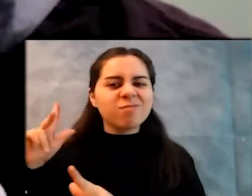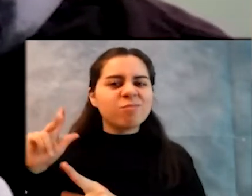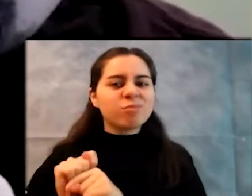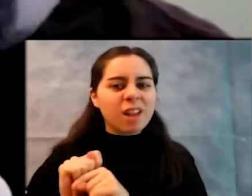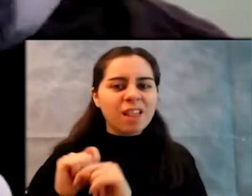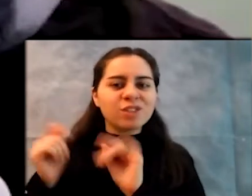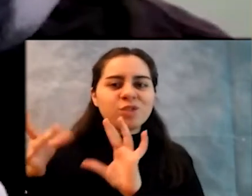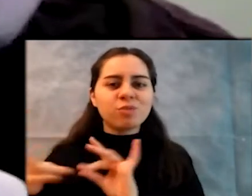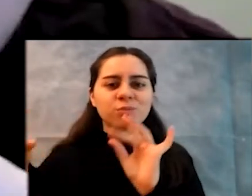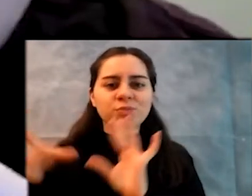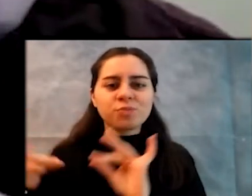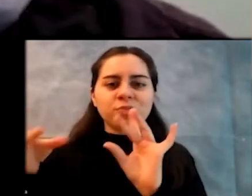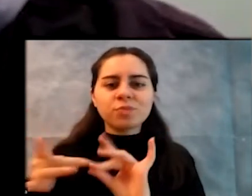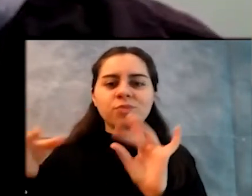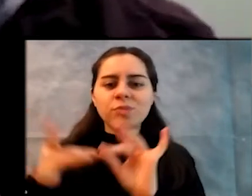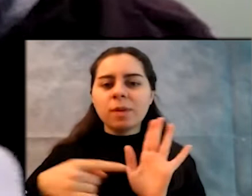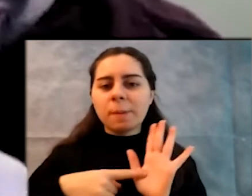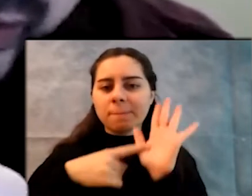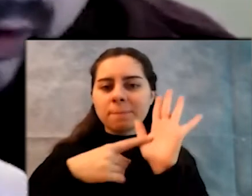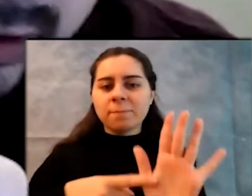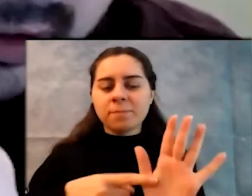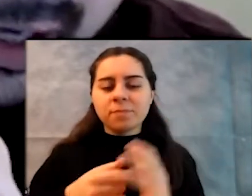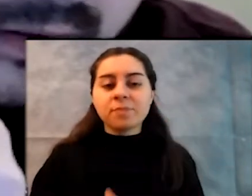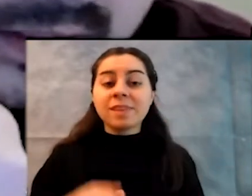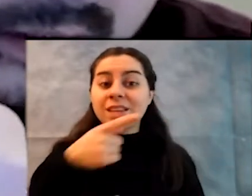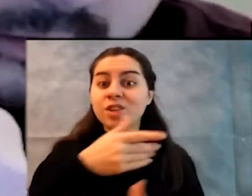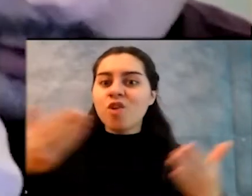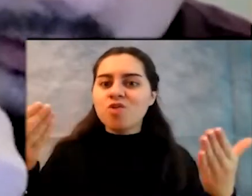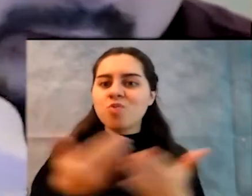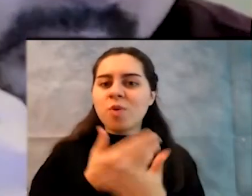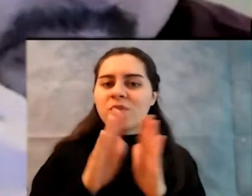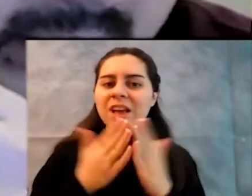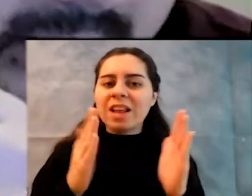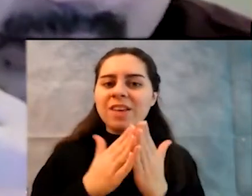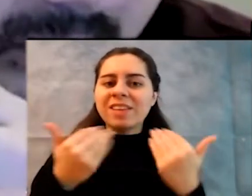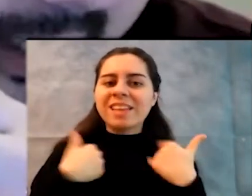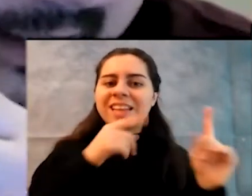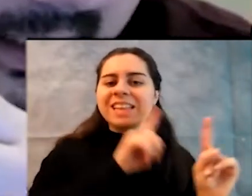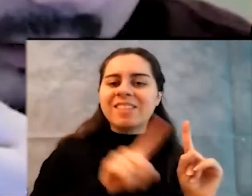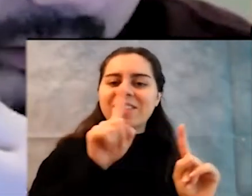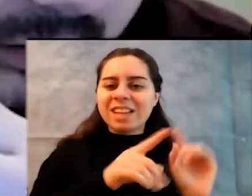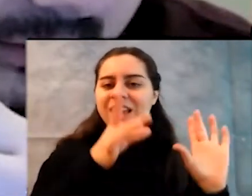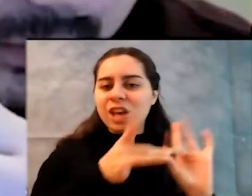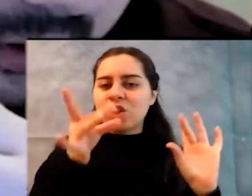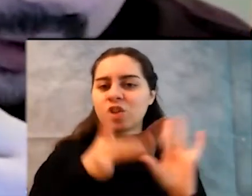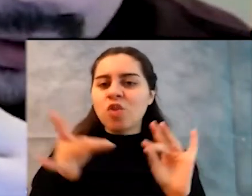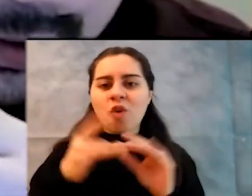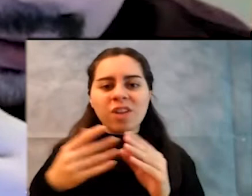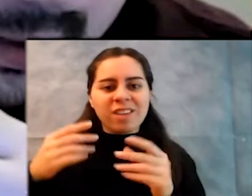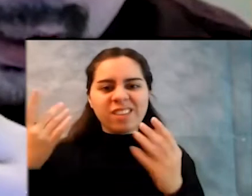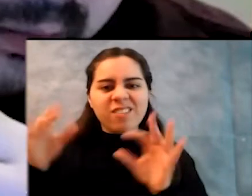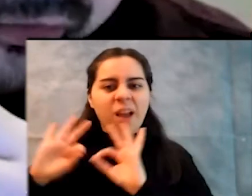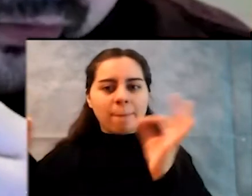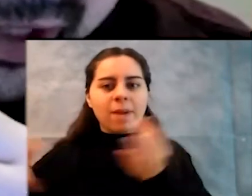Rafael Ocasio. And this new anthology gathers together Puerto Rican folk tales that were passed down orally for